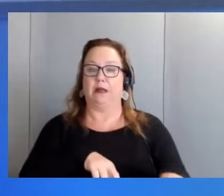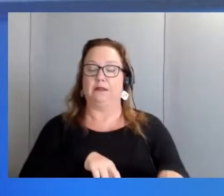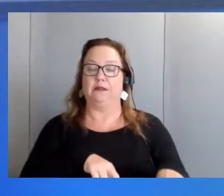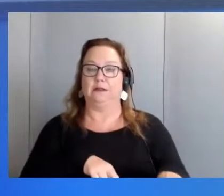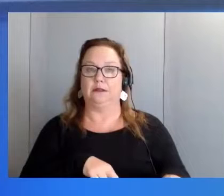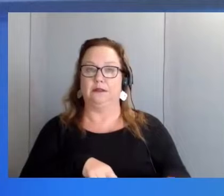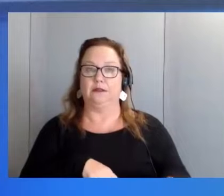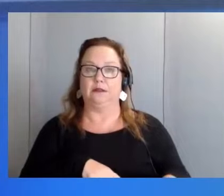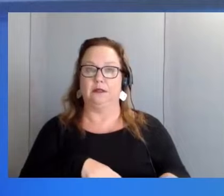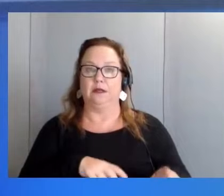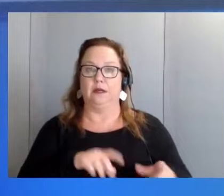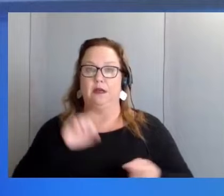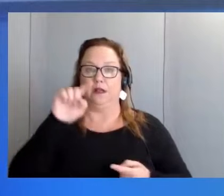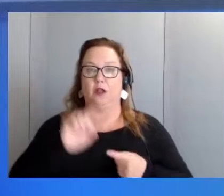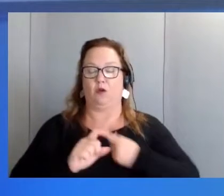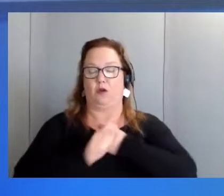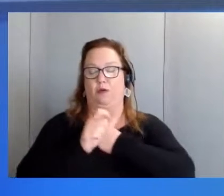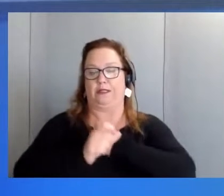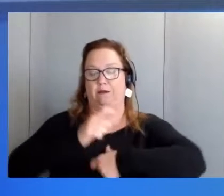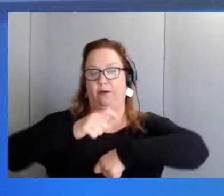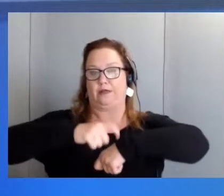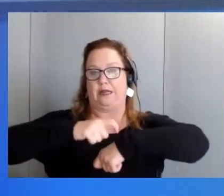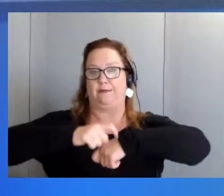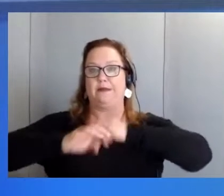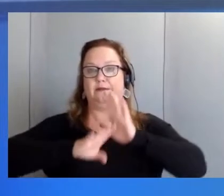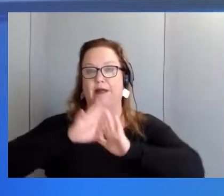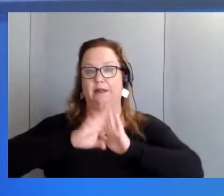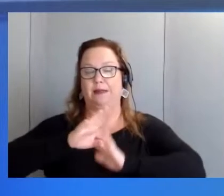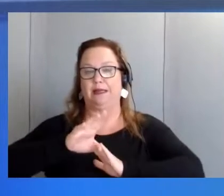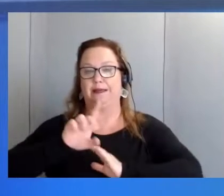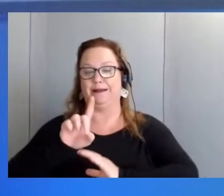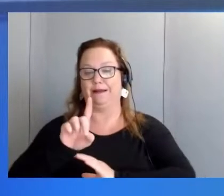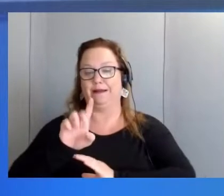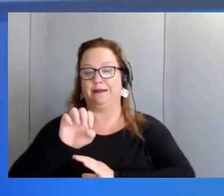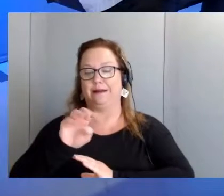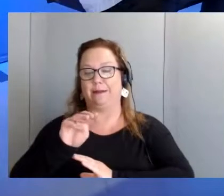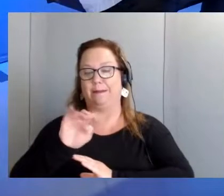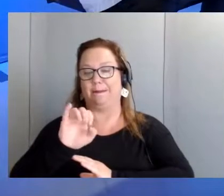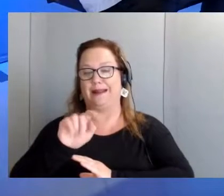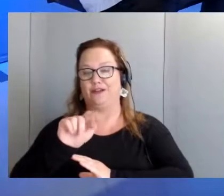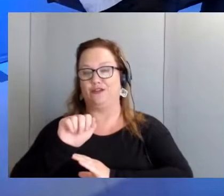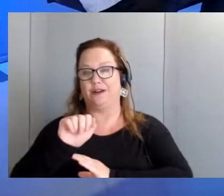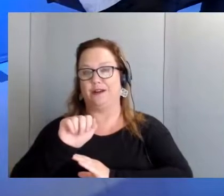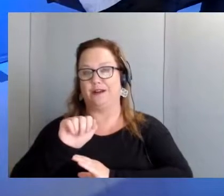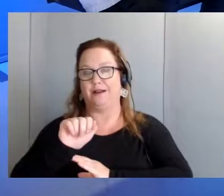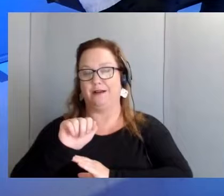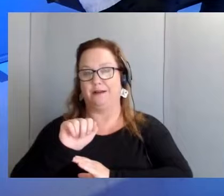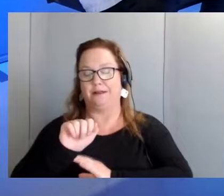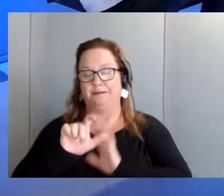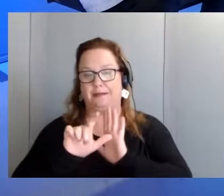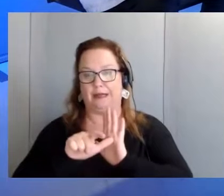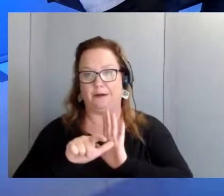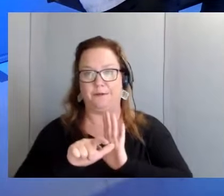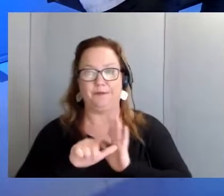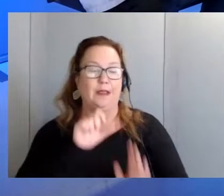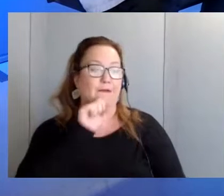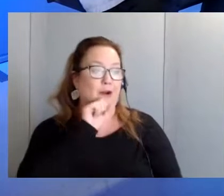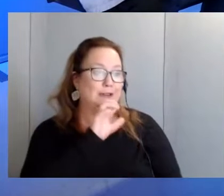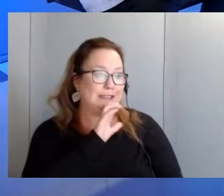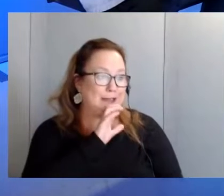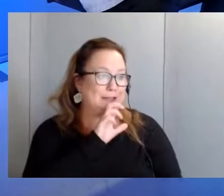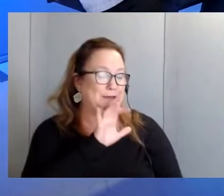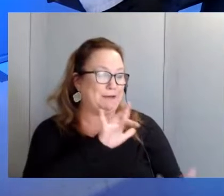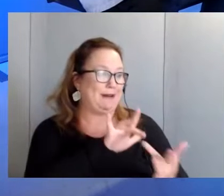are at a little bit lower risk over time of developing dementia down the road. We followed our seniors through this entire pandemic through you